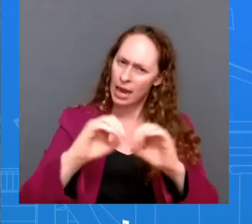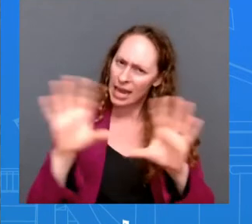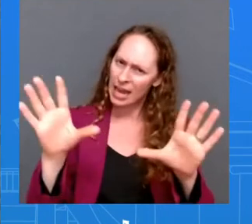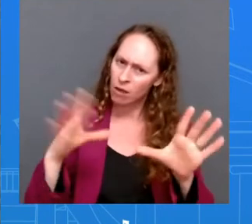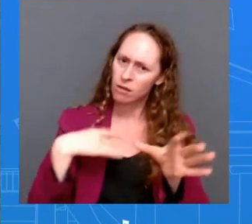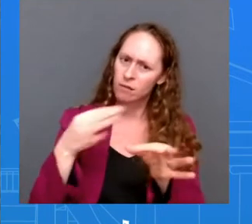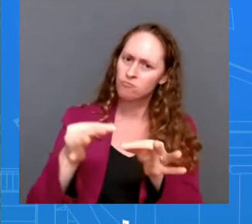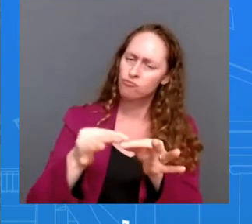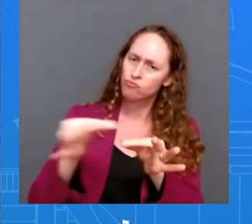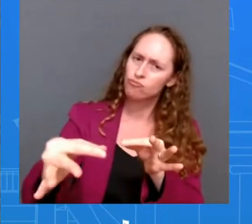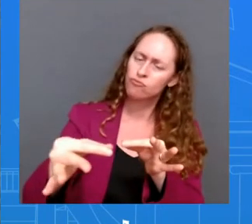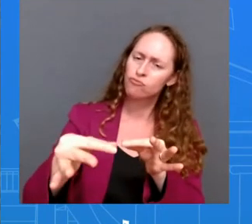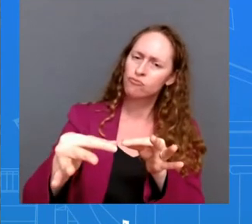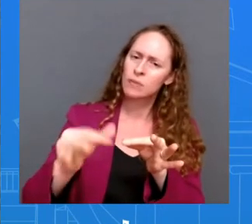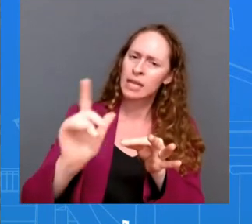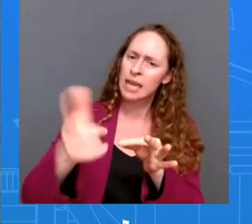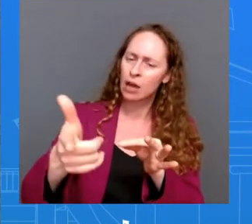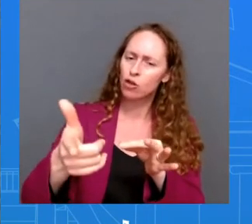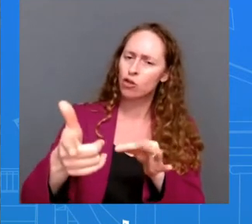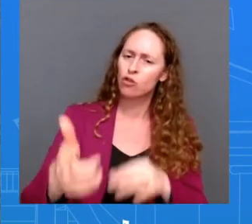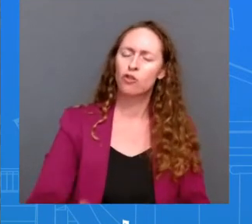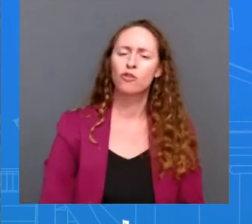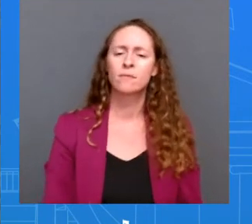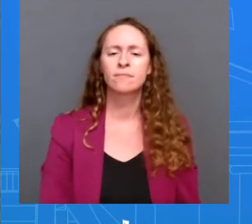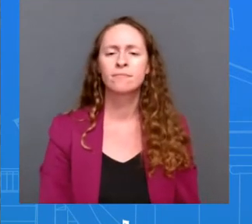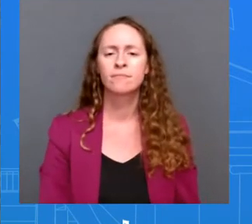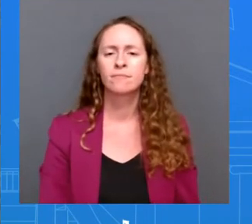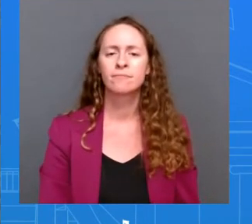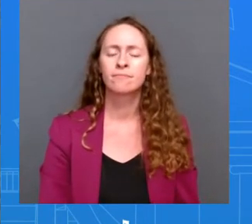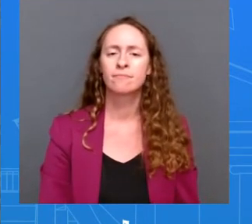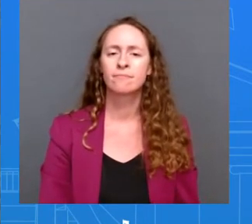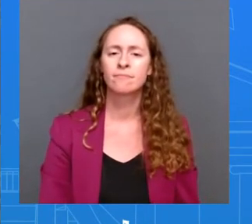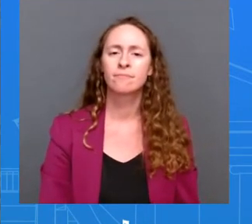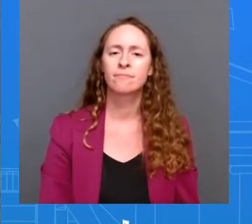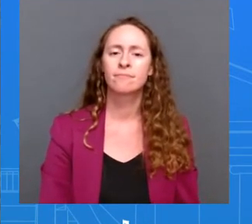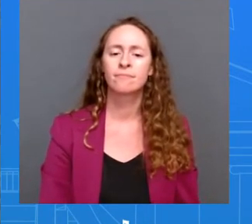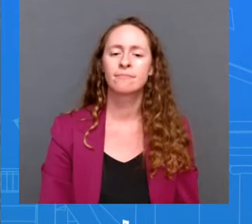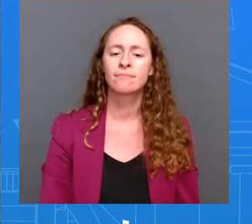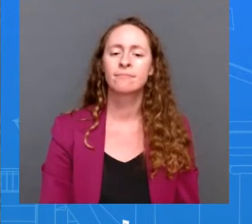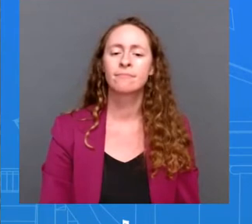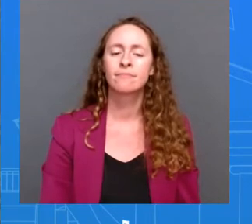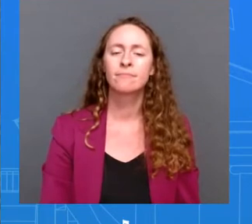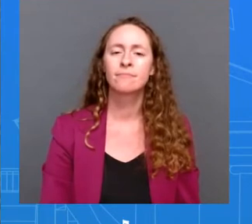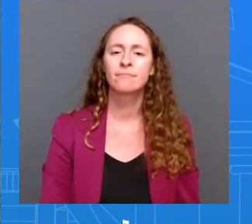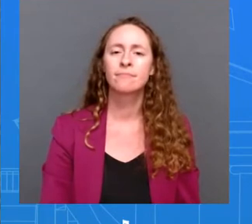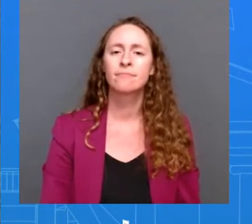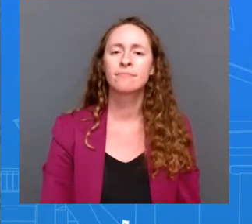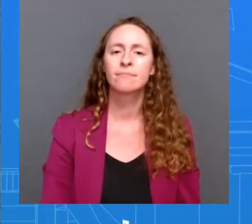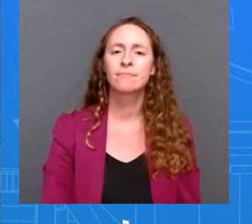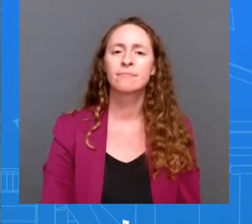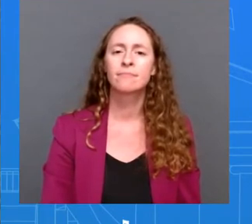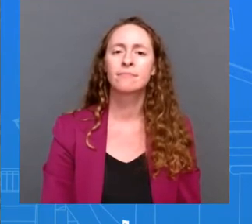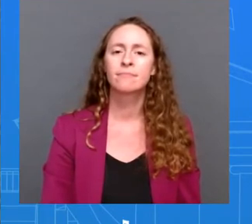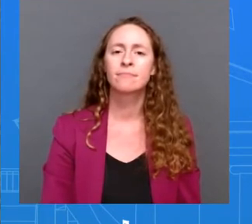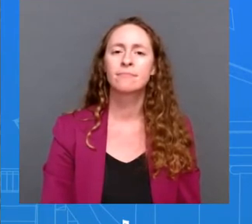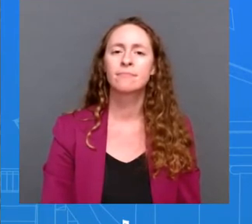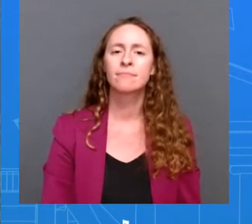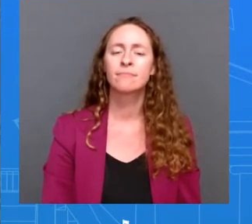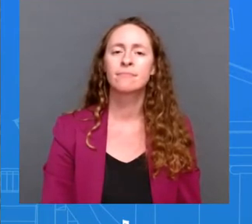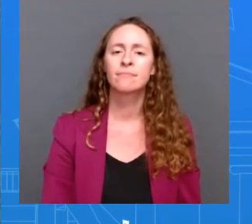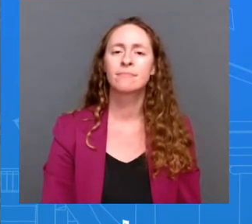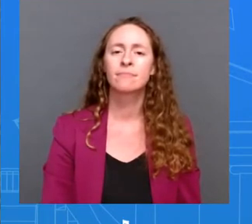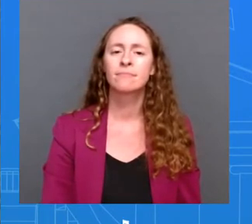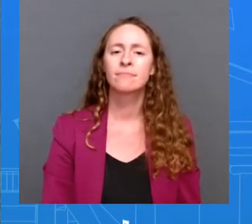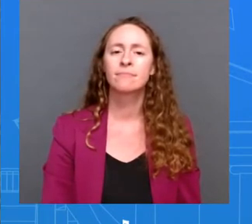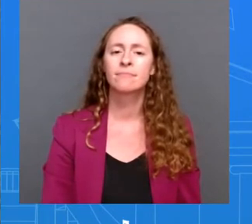the president stands behind that. Just a couple of more. Ed, and thanks, Karine. Yeah, thanks, Karine. Thanks, Sean. So given the aggression that we're seeing